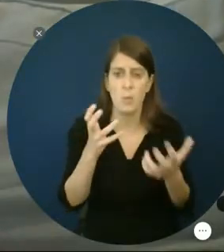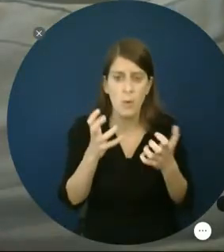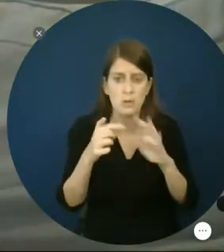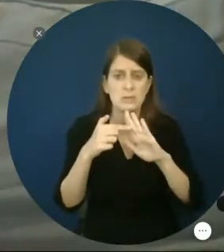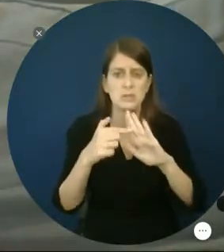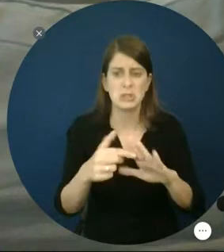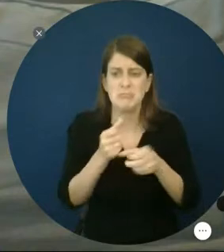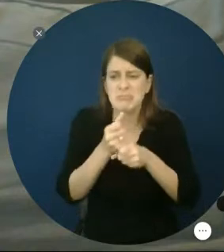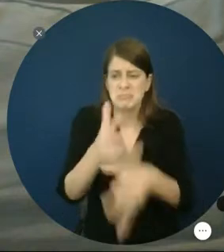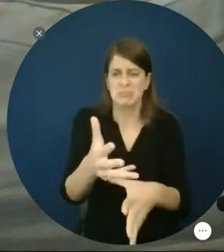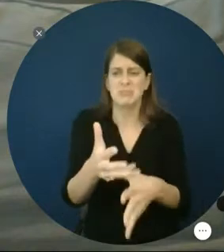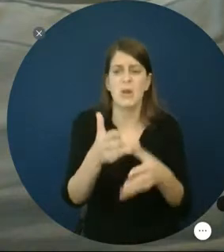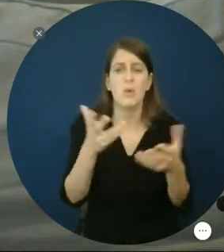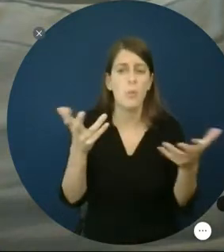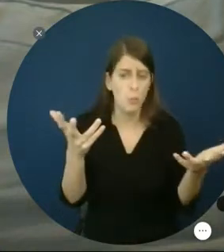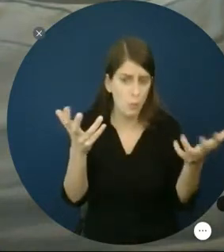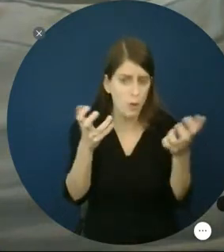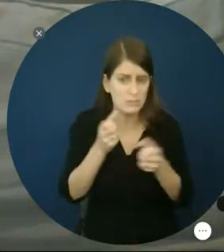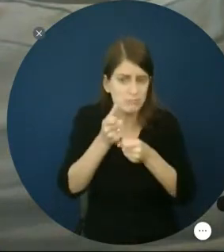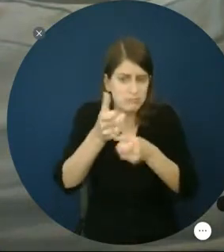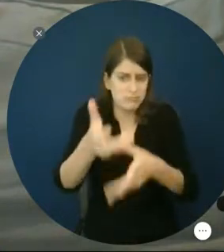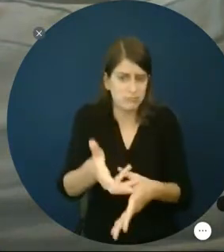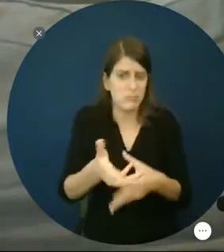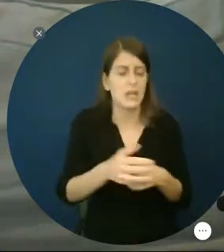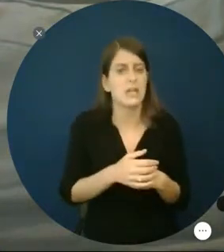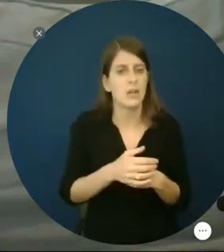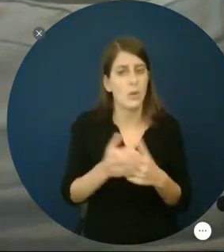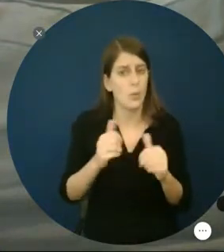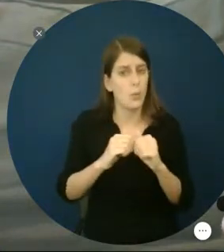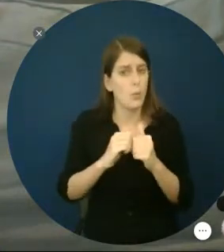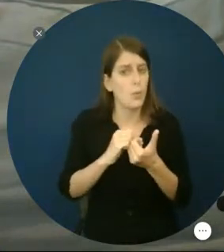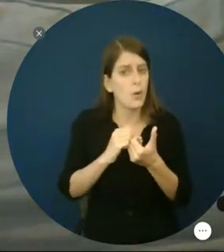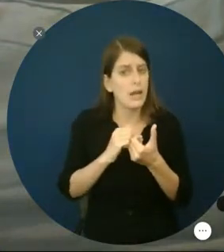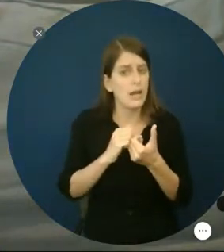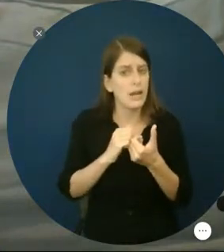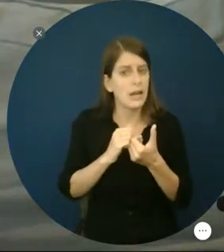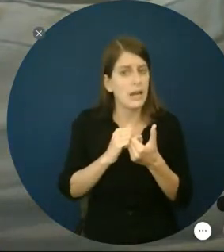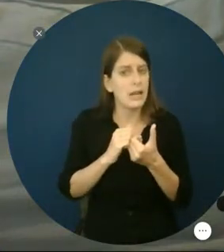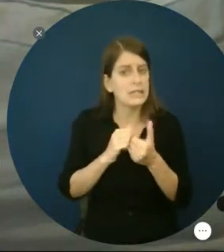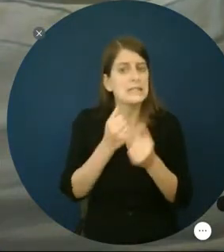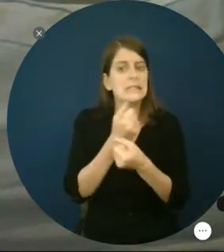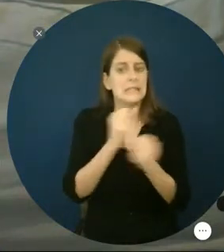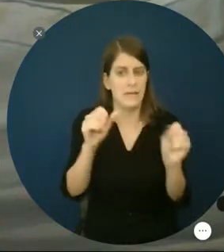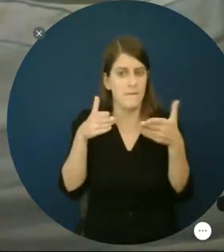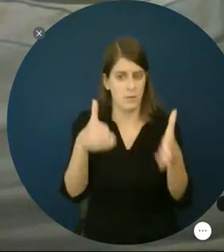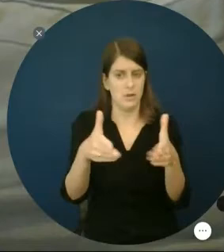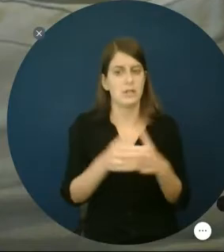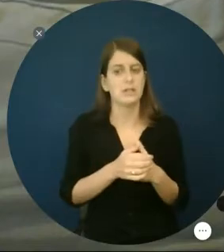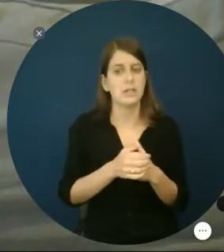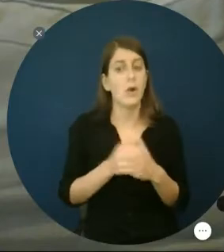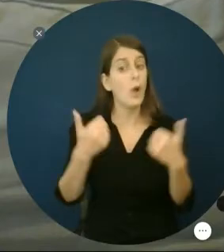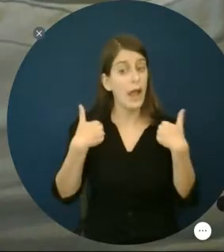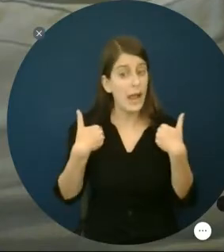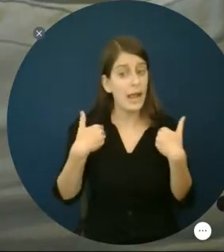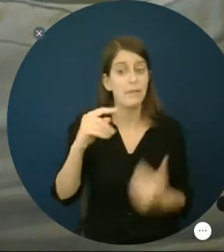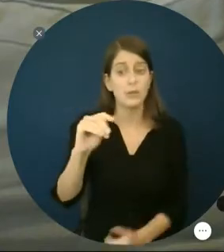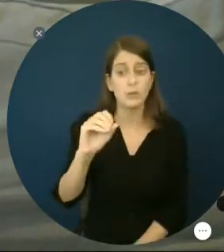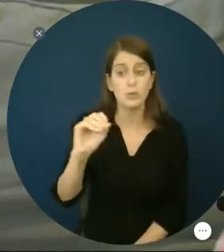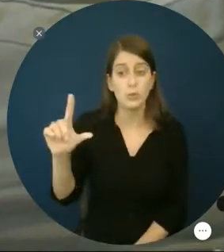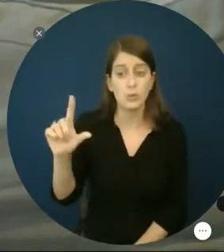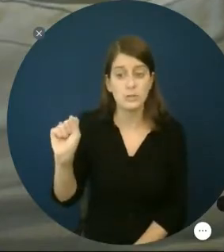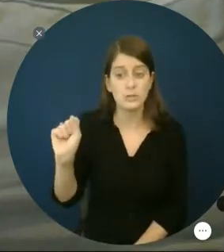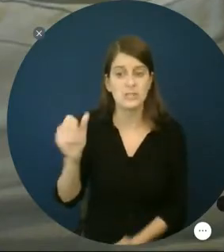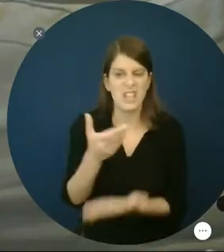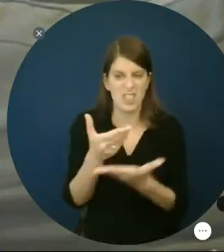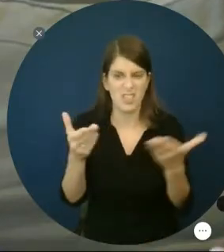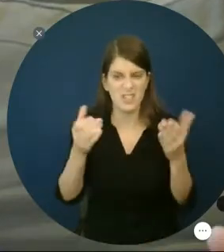out in a way that's safe. And there are tools, things that we can do to help us do that. And that's